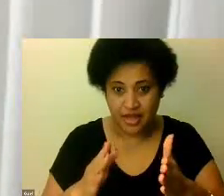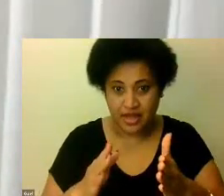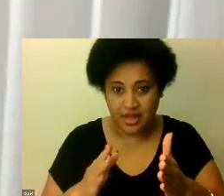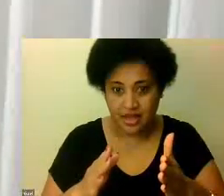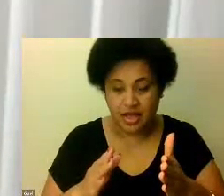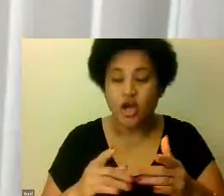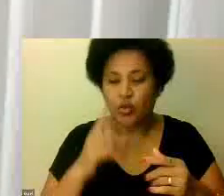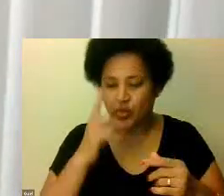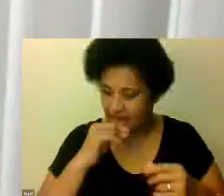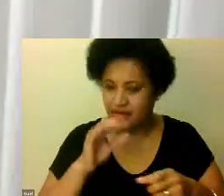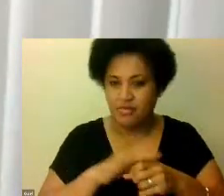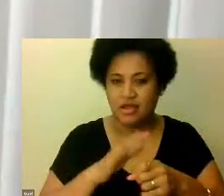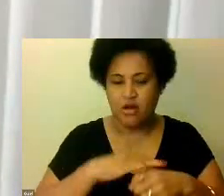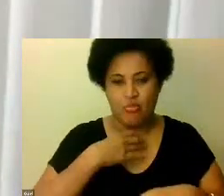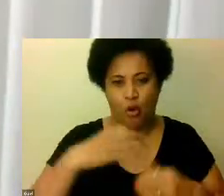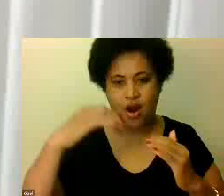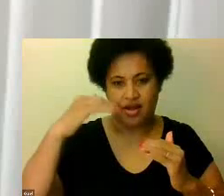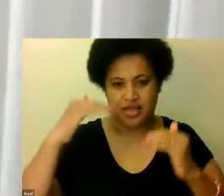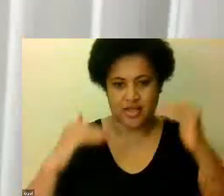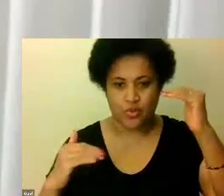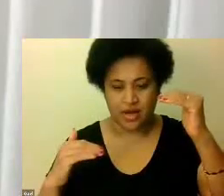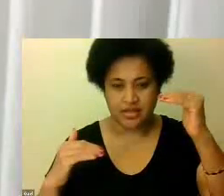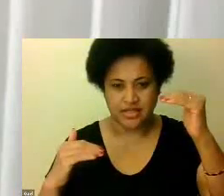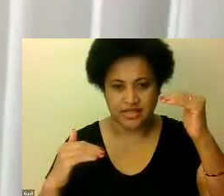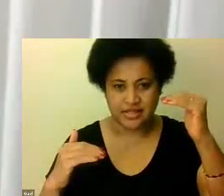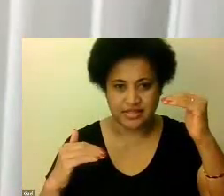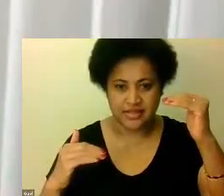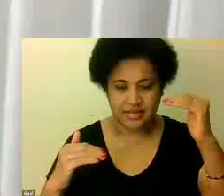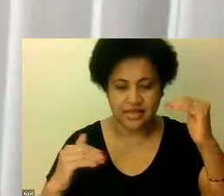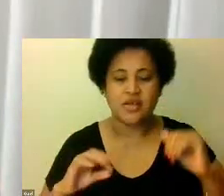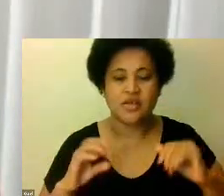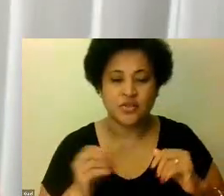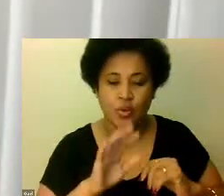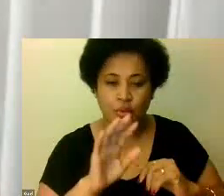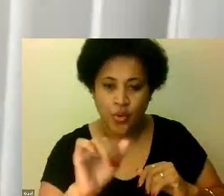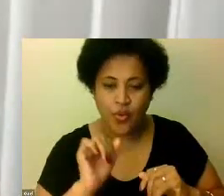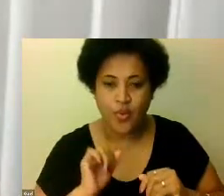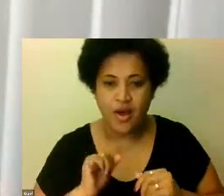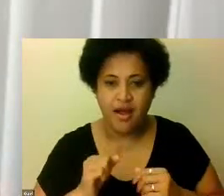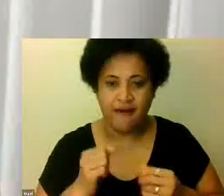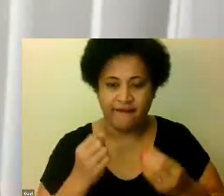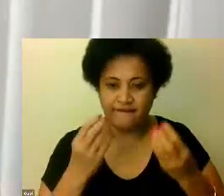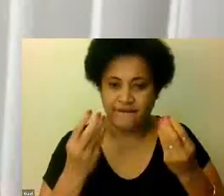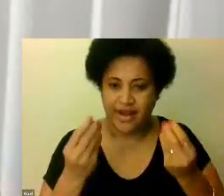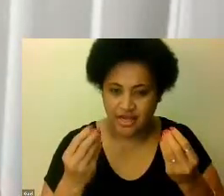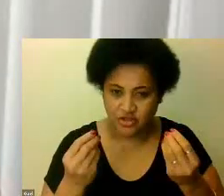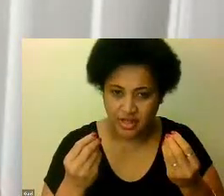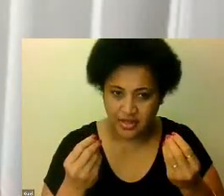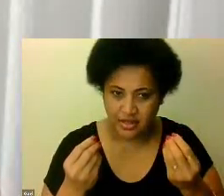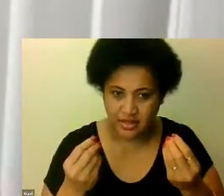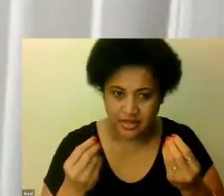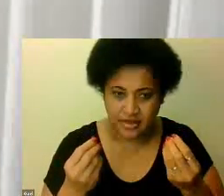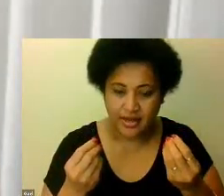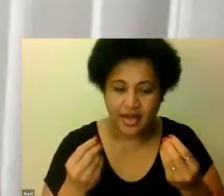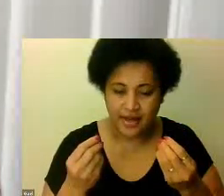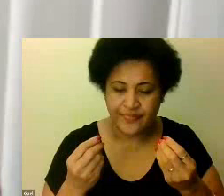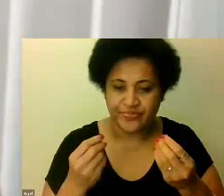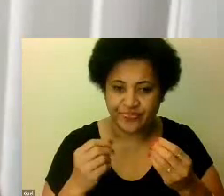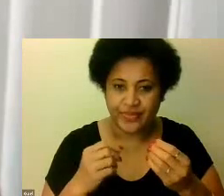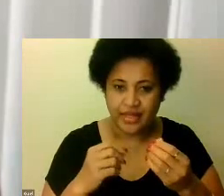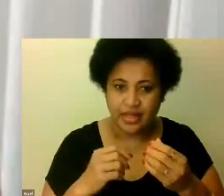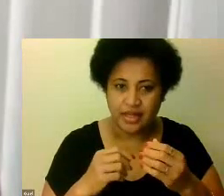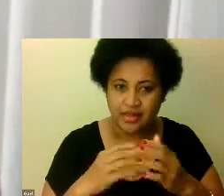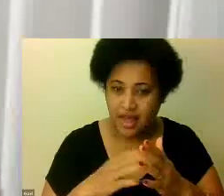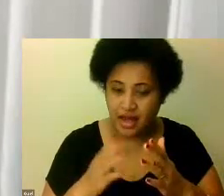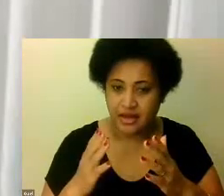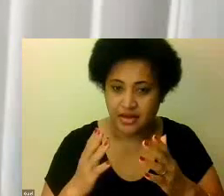inequalities, including, you know, and I think the, you know, your financial status kind of really does impact in big ways how